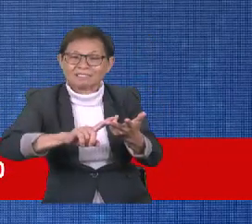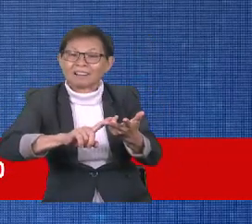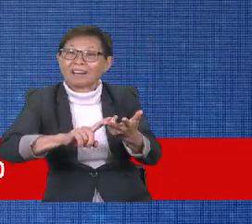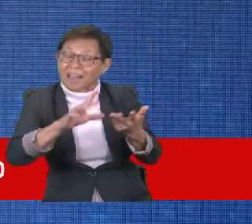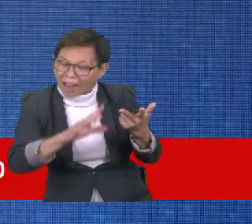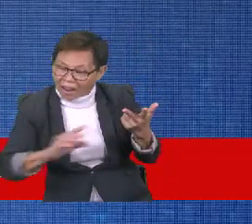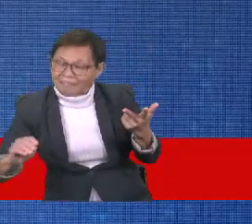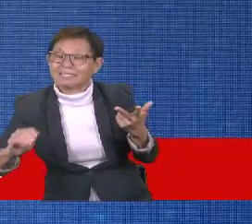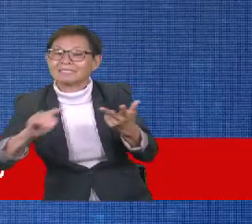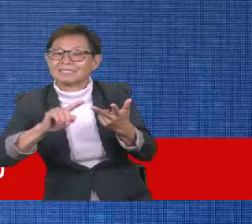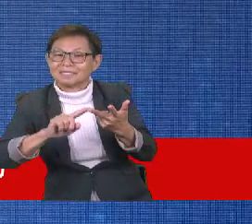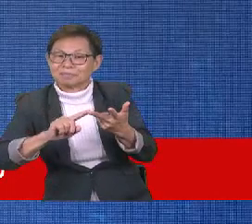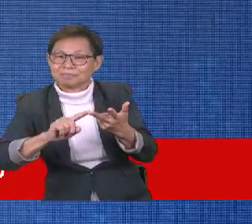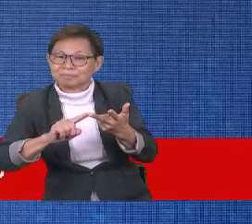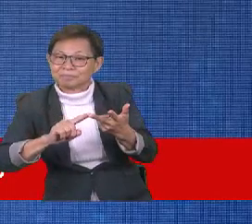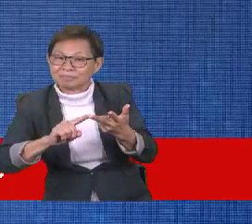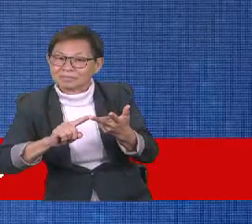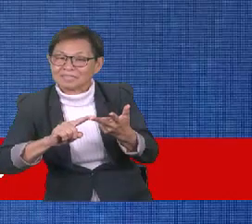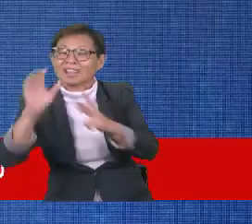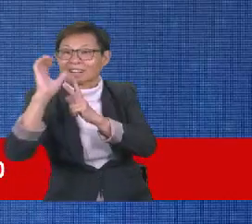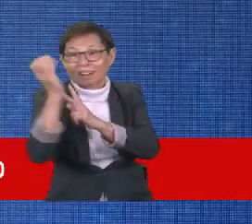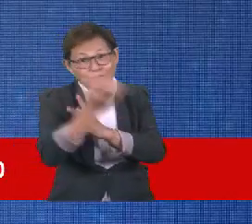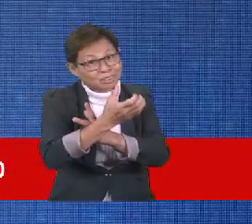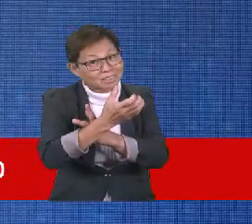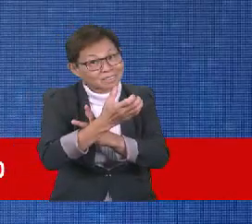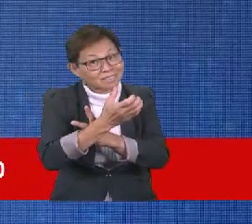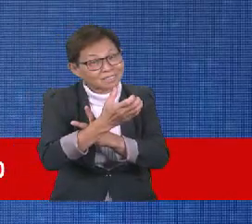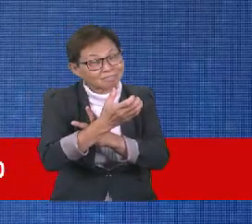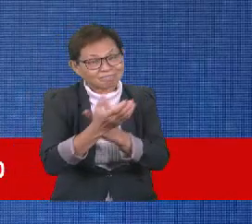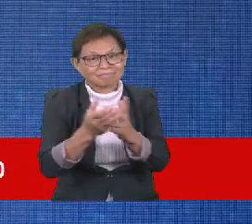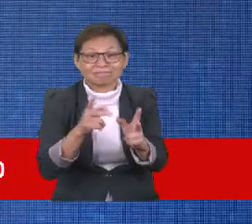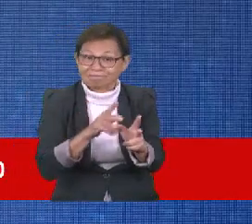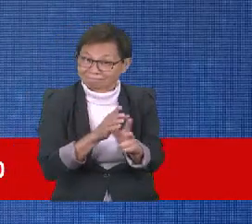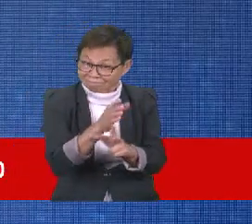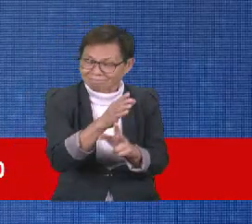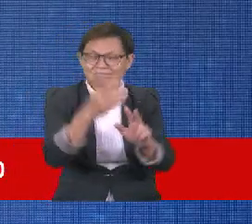also in cultural field.